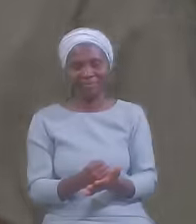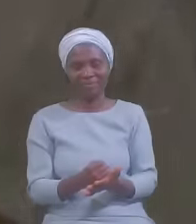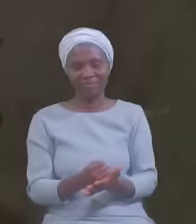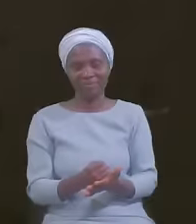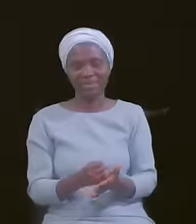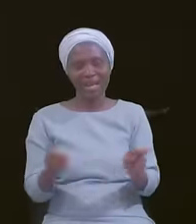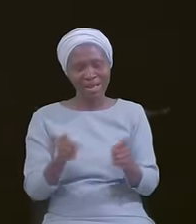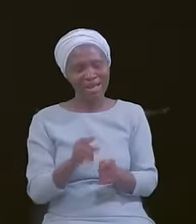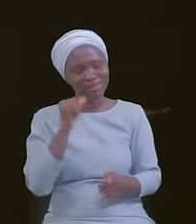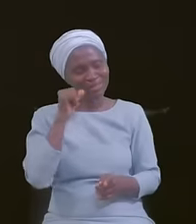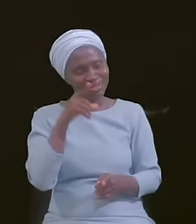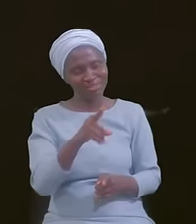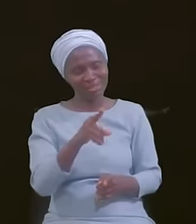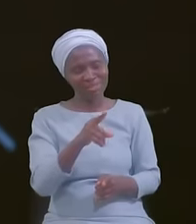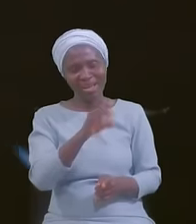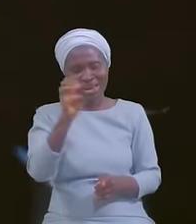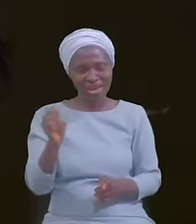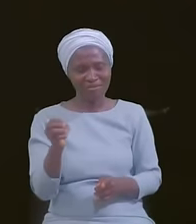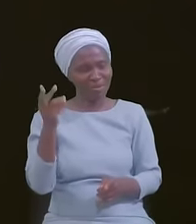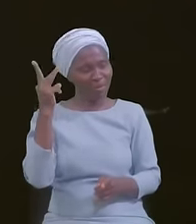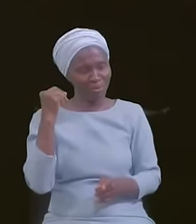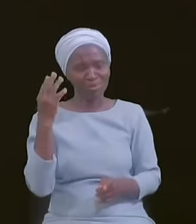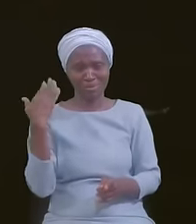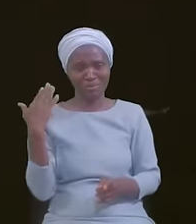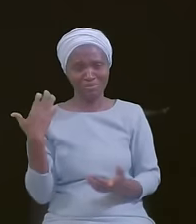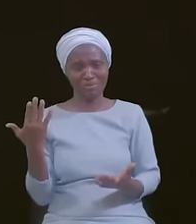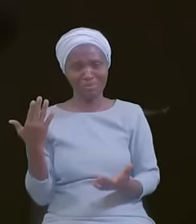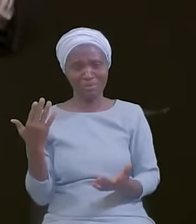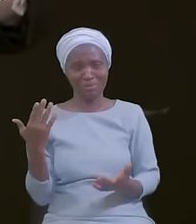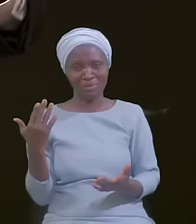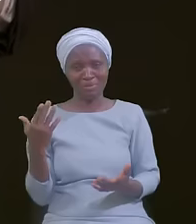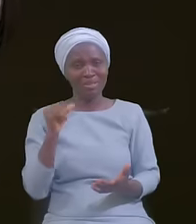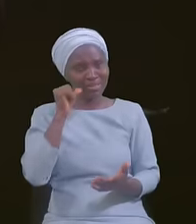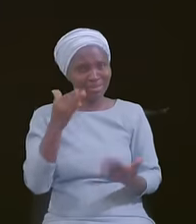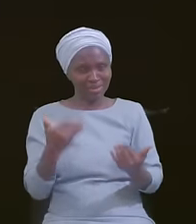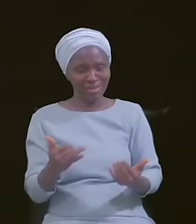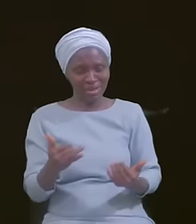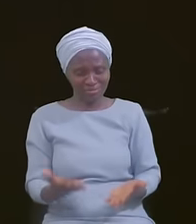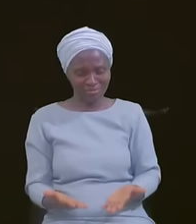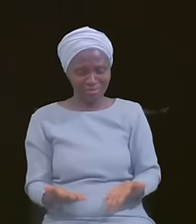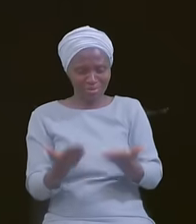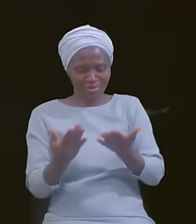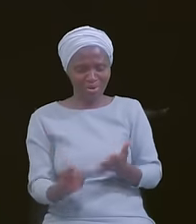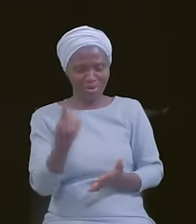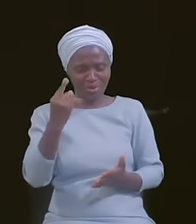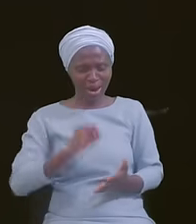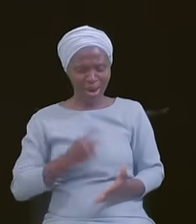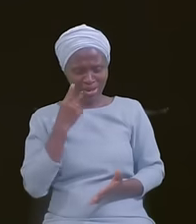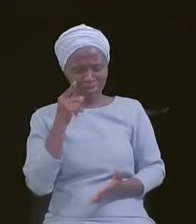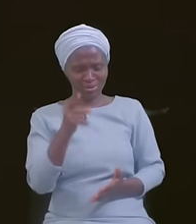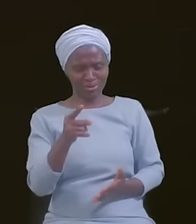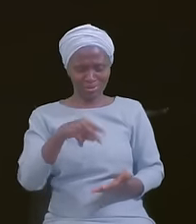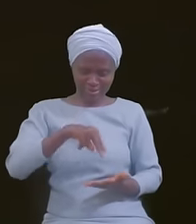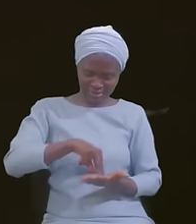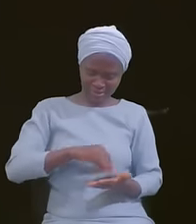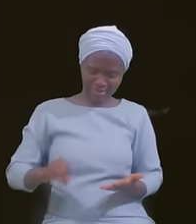As she ever was. I see somebody who was giving up. And I see you standing